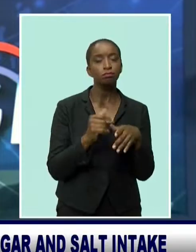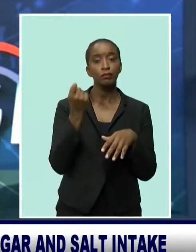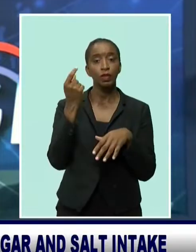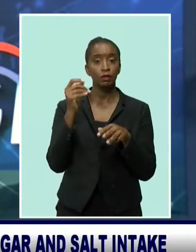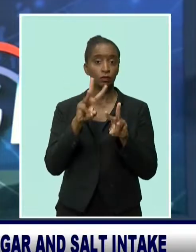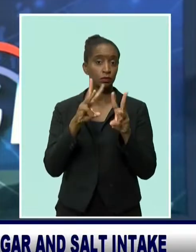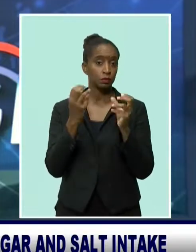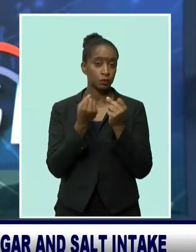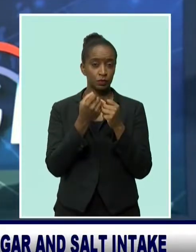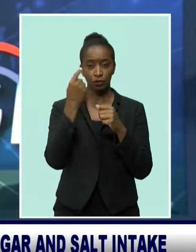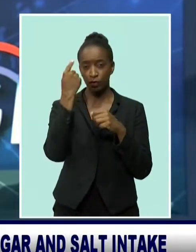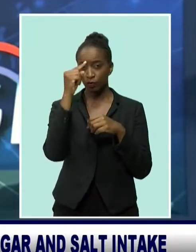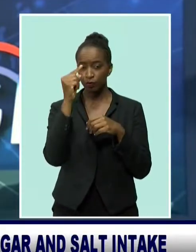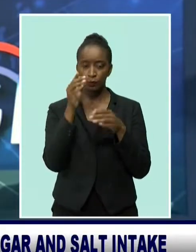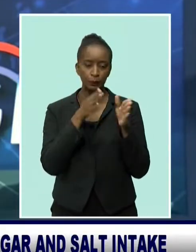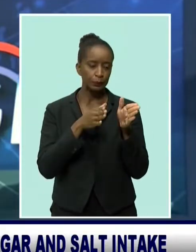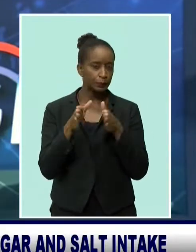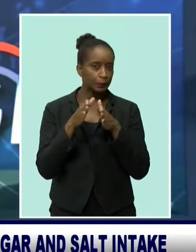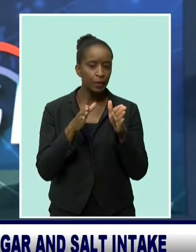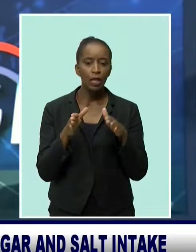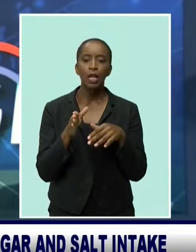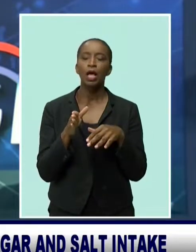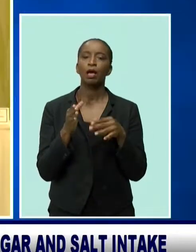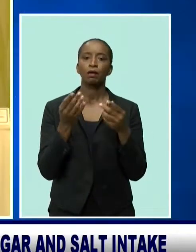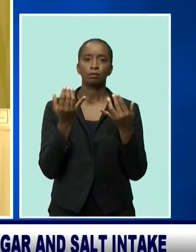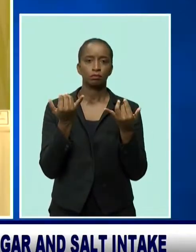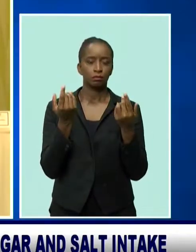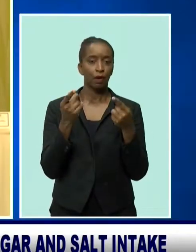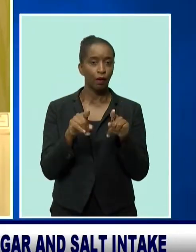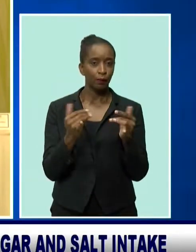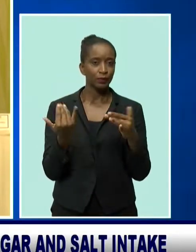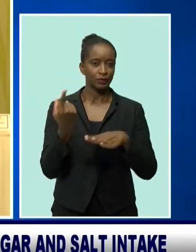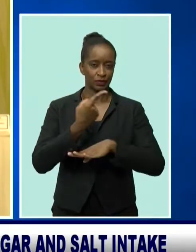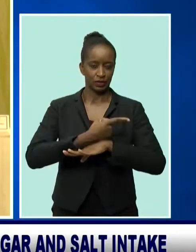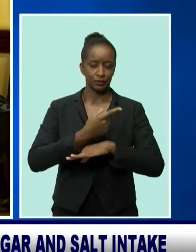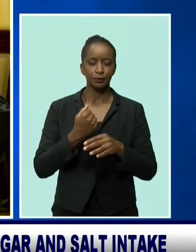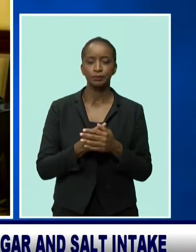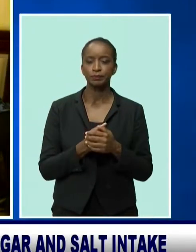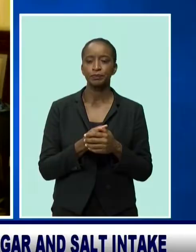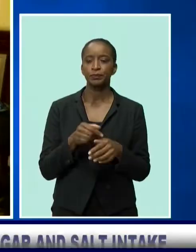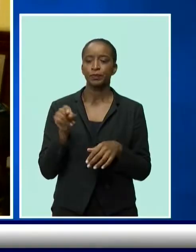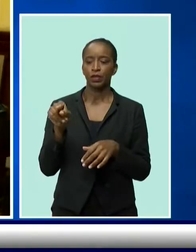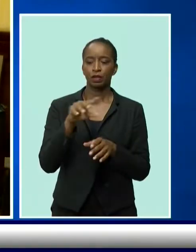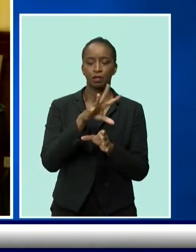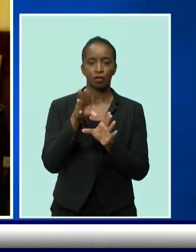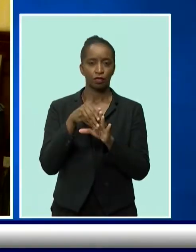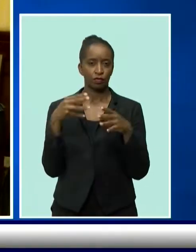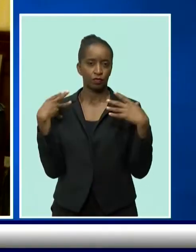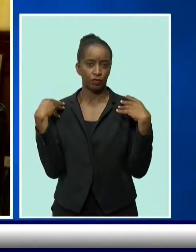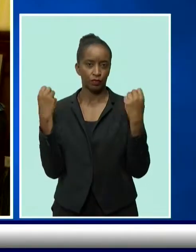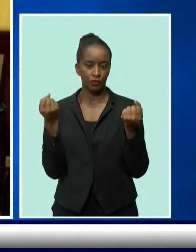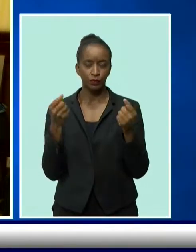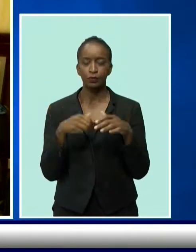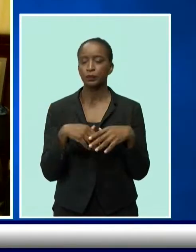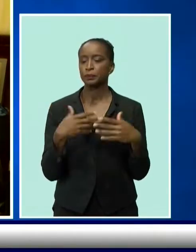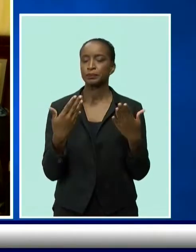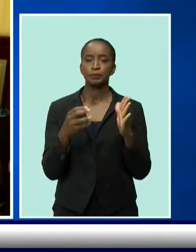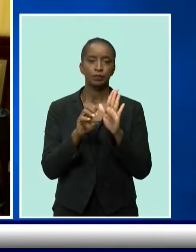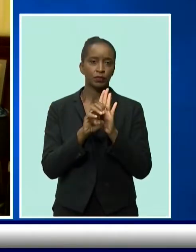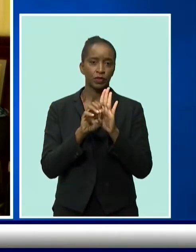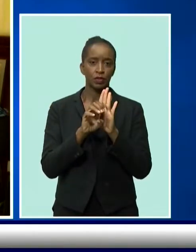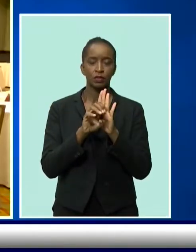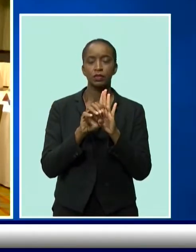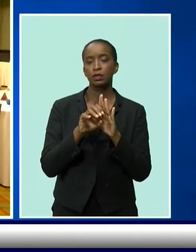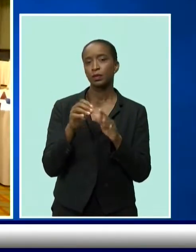strategies was conducted today at the Hilton Hotel. Many of the island's top health officials, including Chief Medical Officer Dr. the Most Honorable Kenneth